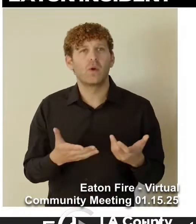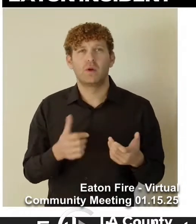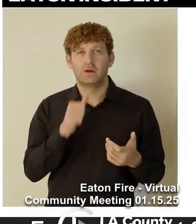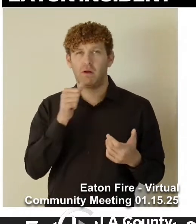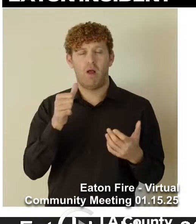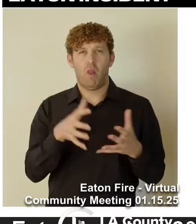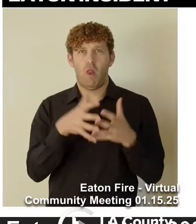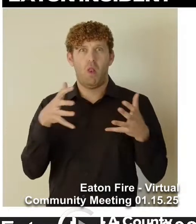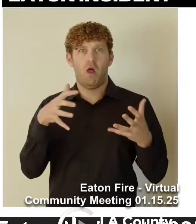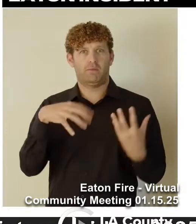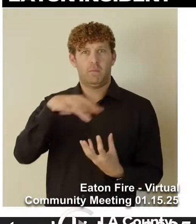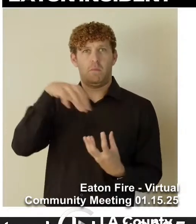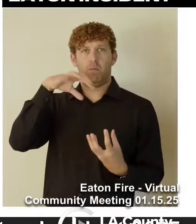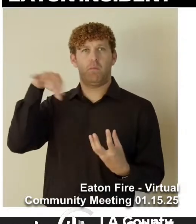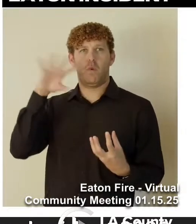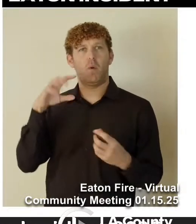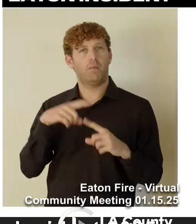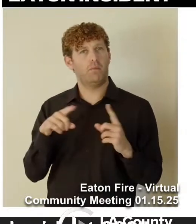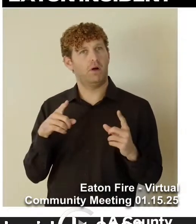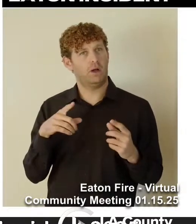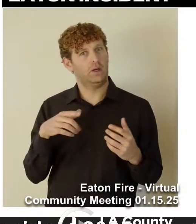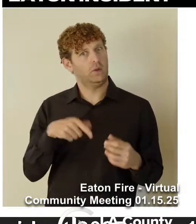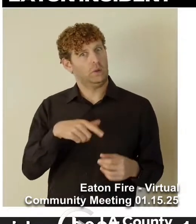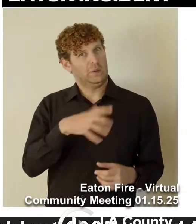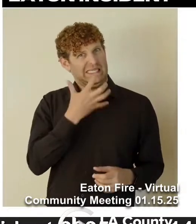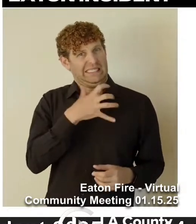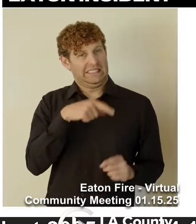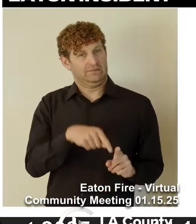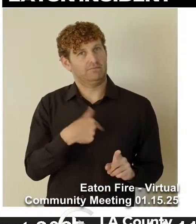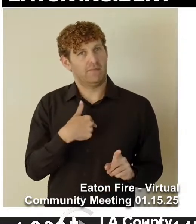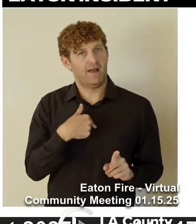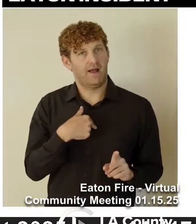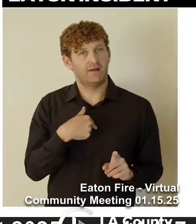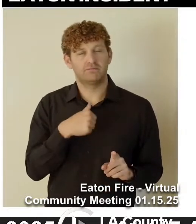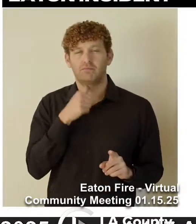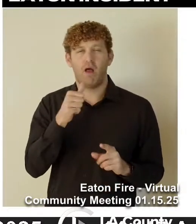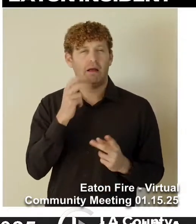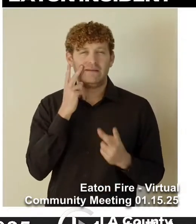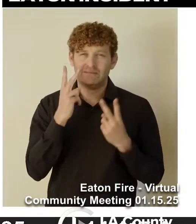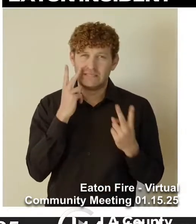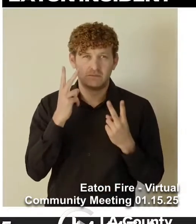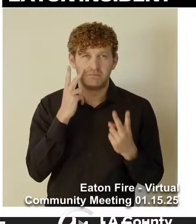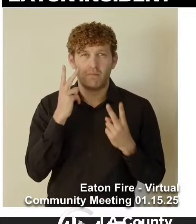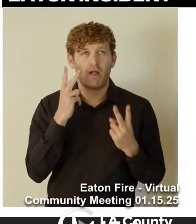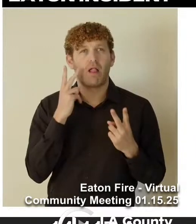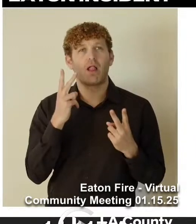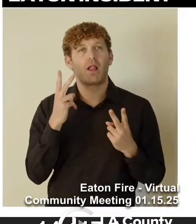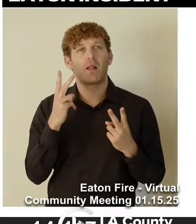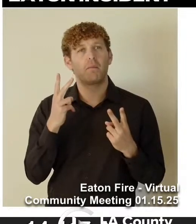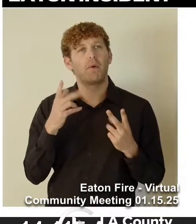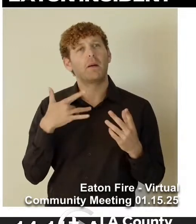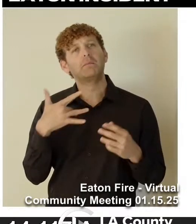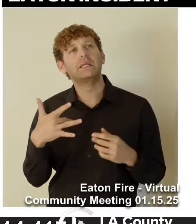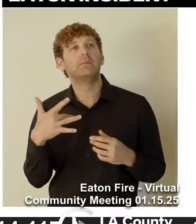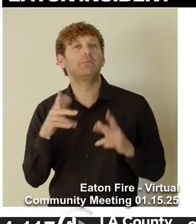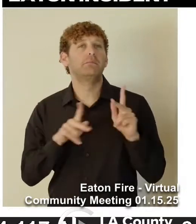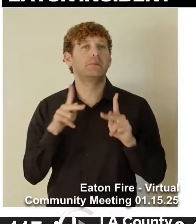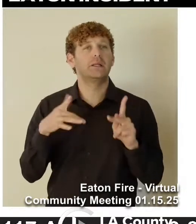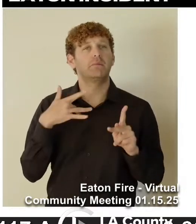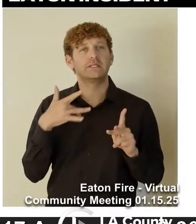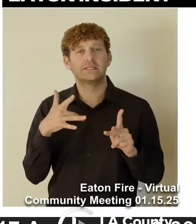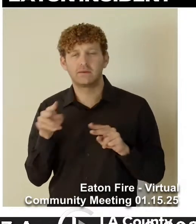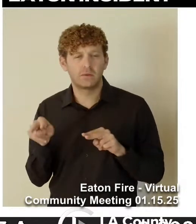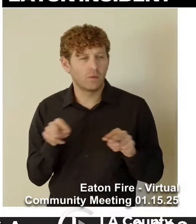is pretty intense heat. So it's not real visible. So it takes the crews quite a bit to get in and find where those